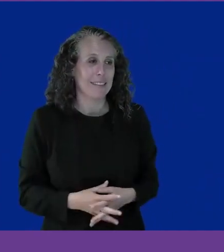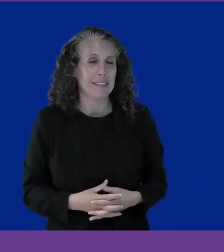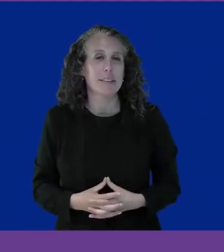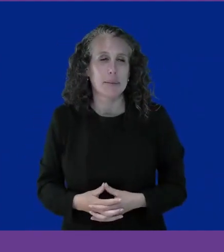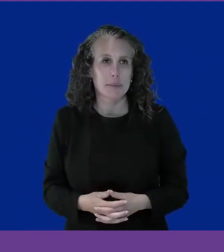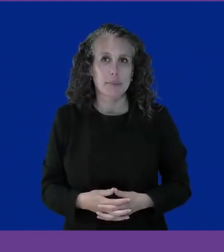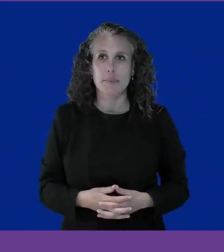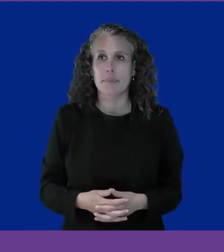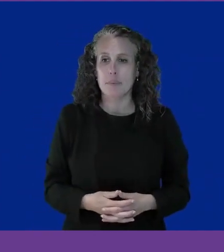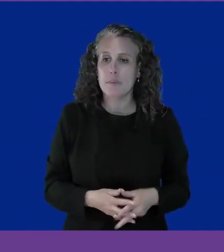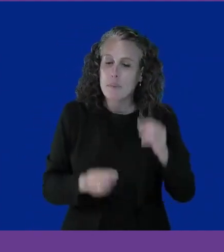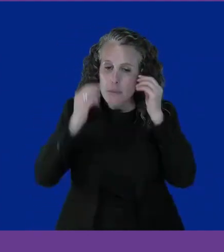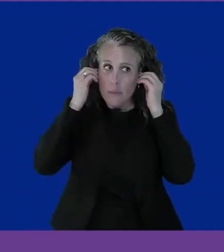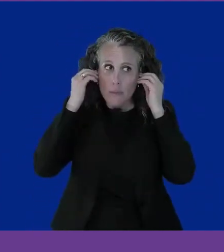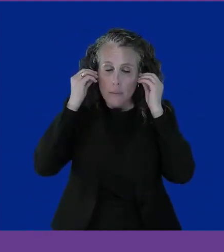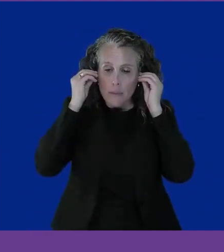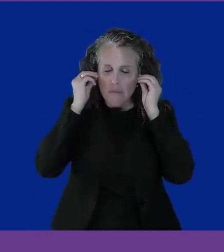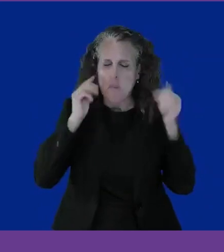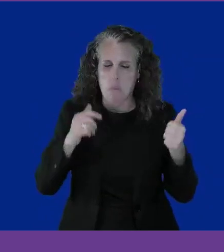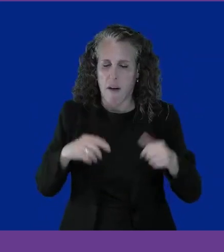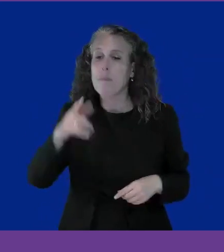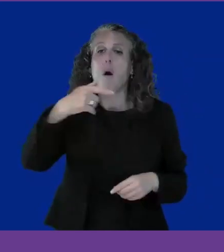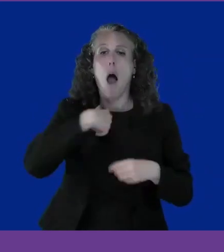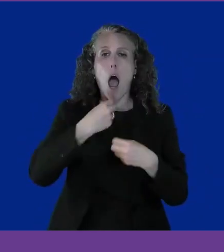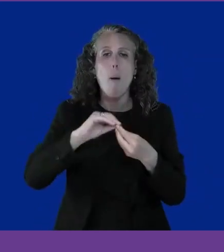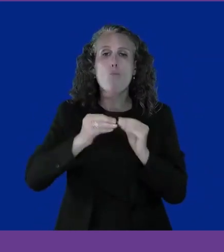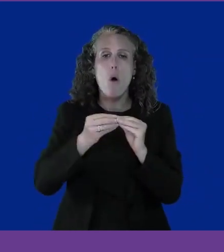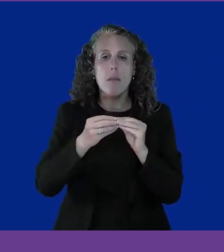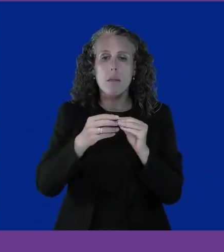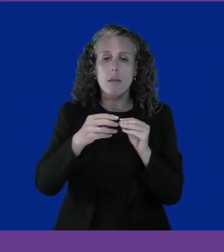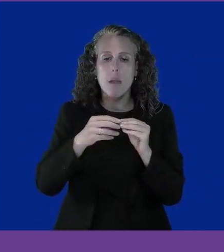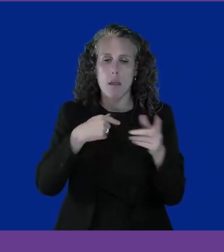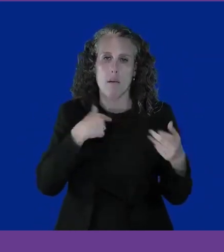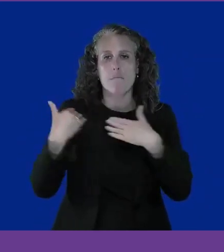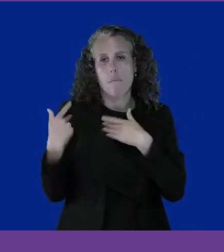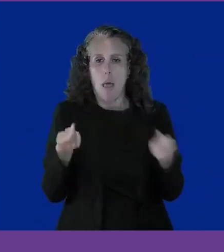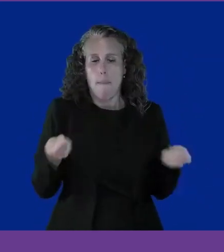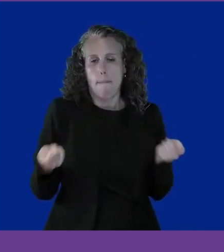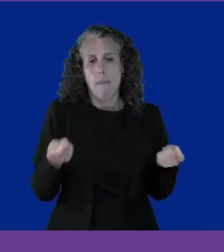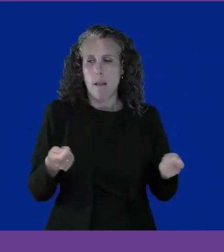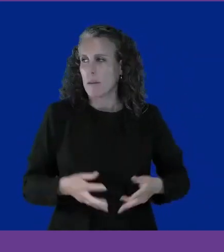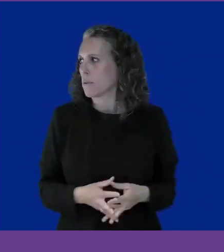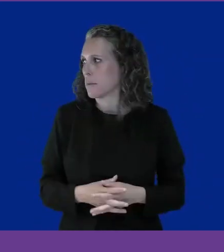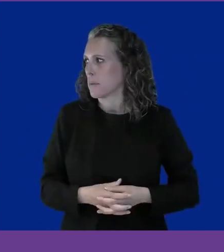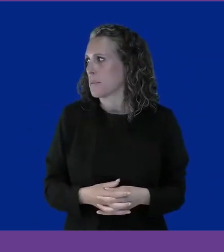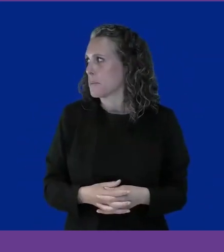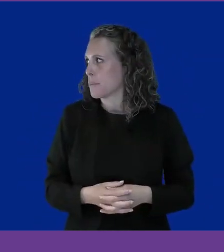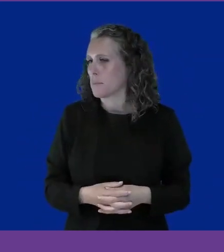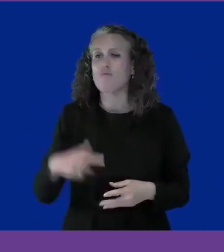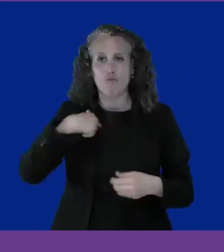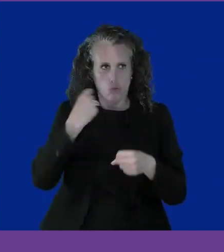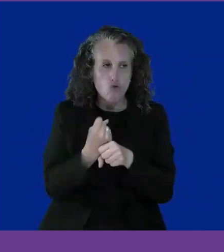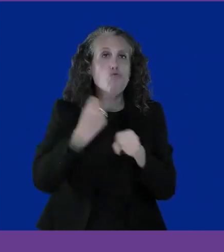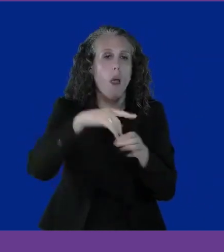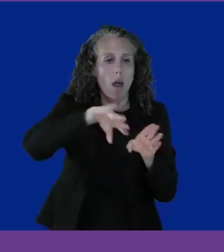As already mentioned, I'm a product manager at KEBA. We are making ATMs and